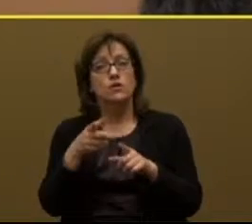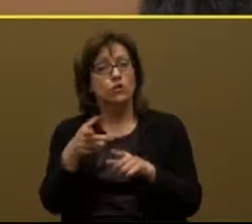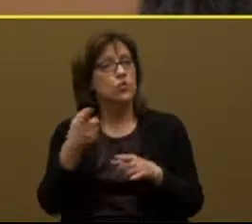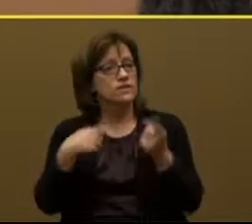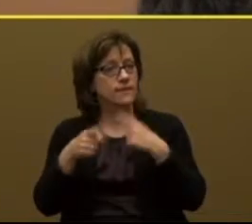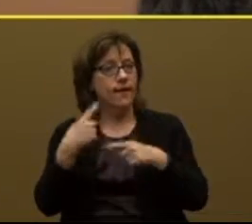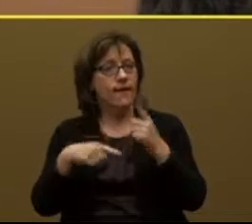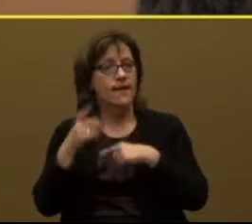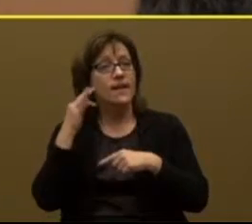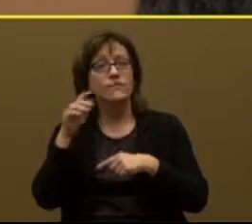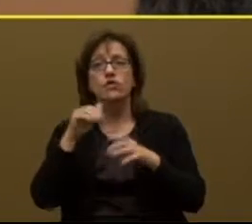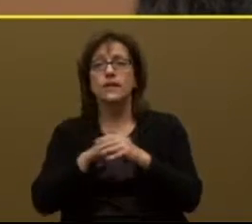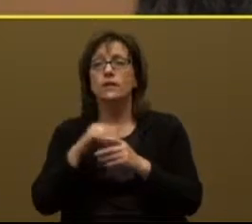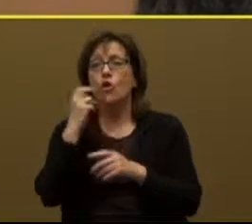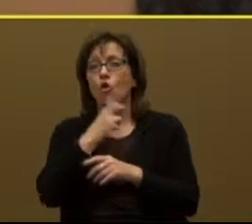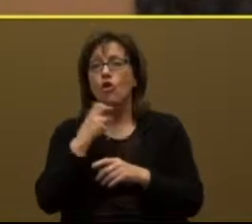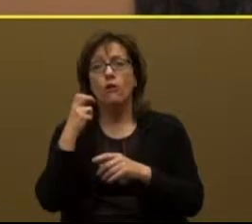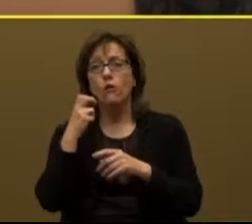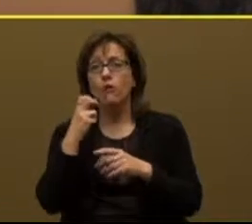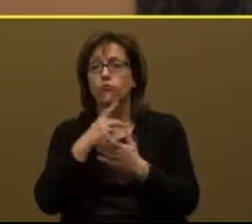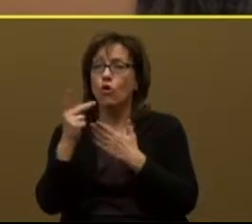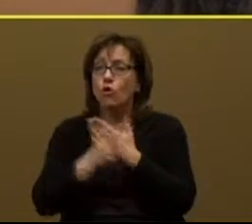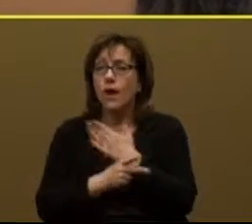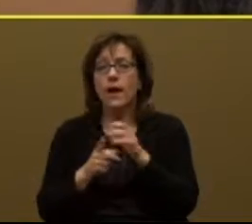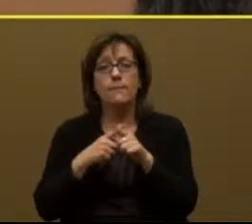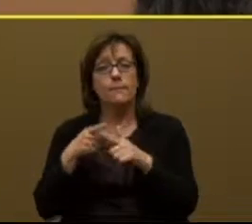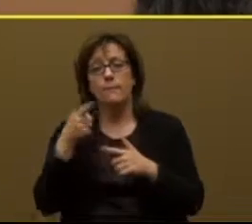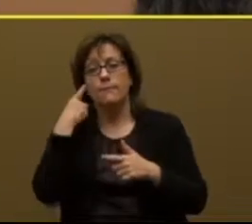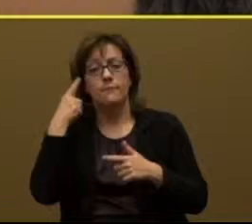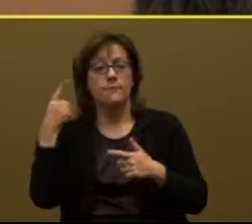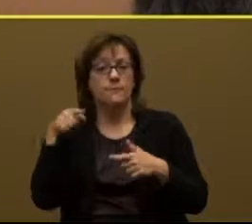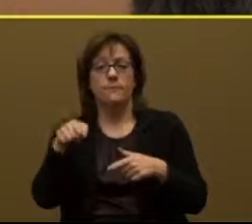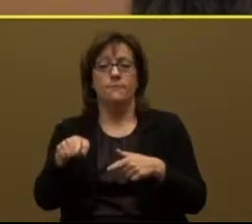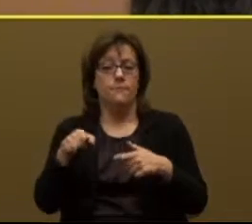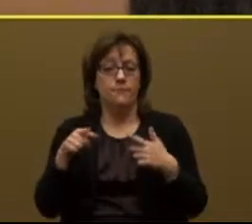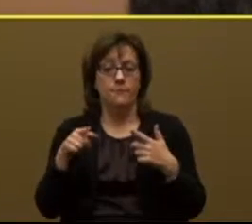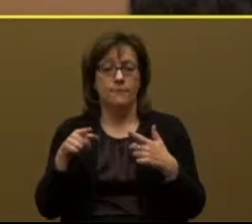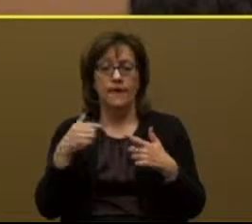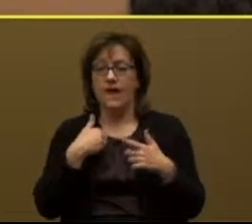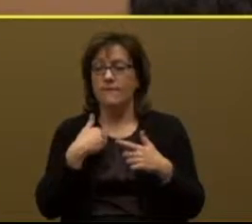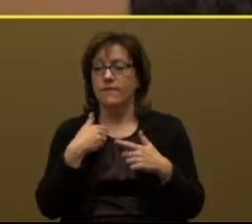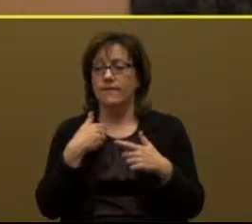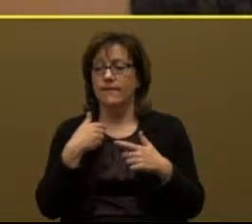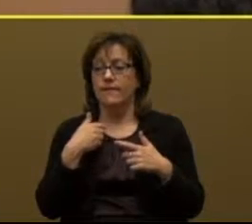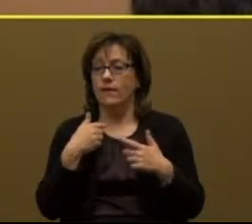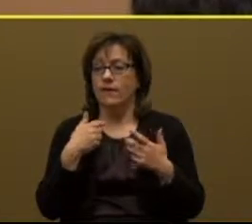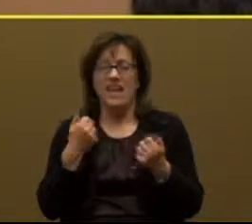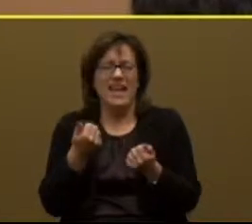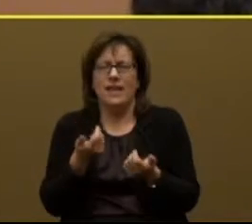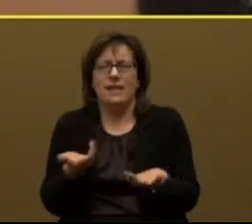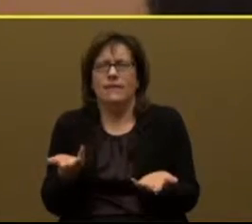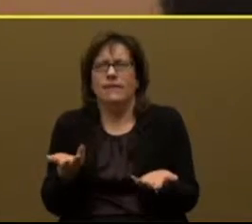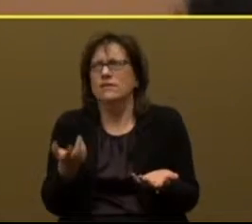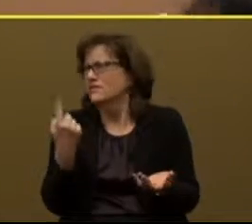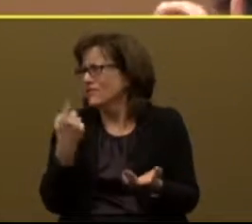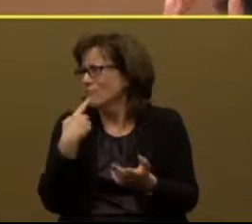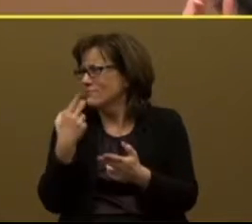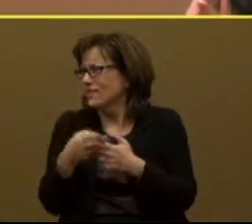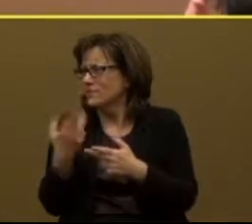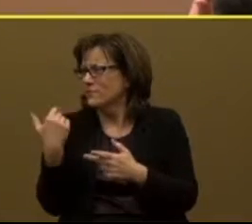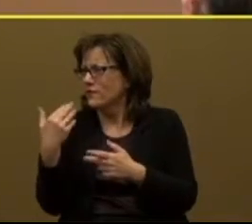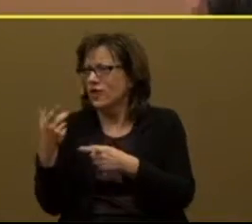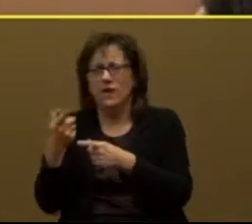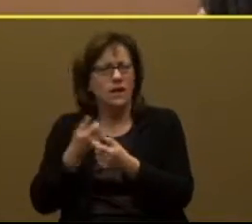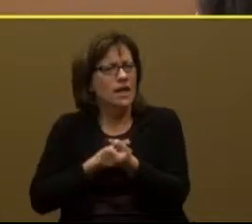sign it. If you're in an oral program or you think that this child has anything where, somebody mentioned it earlier,